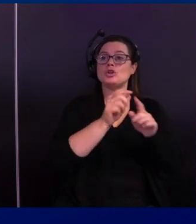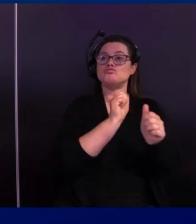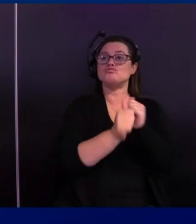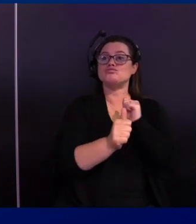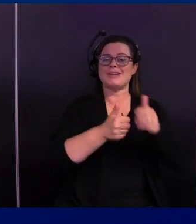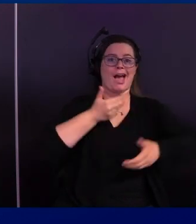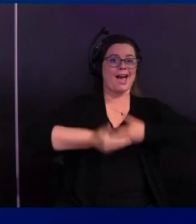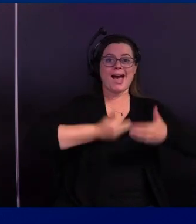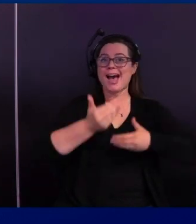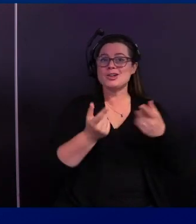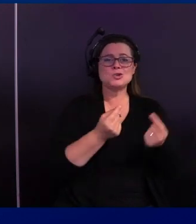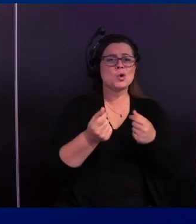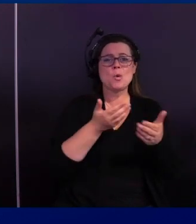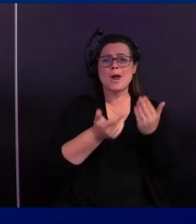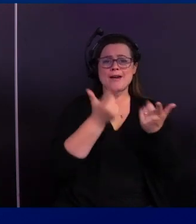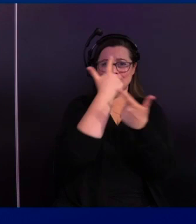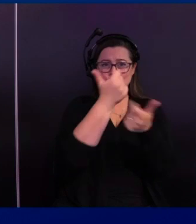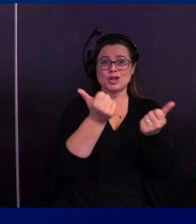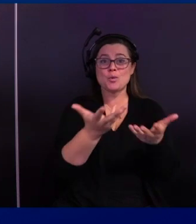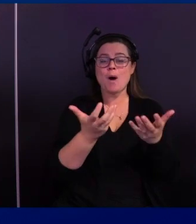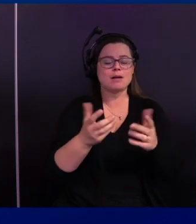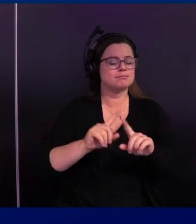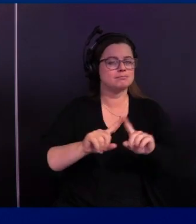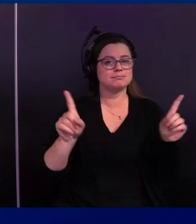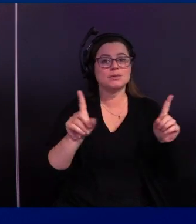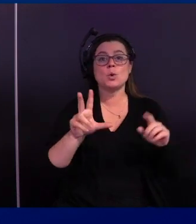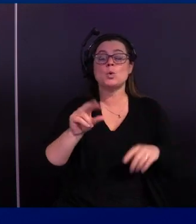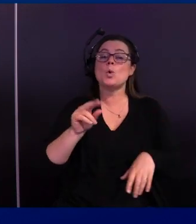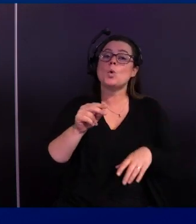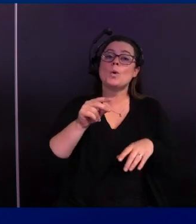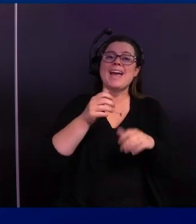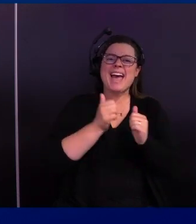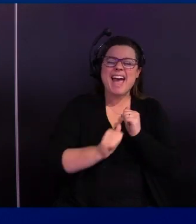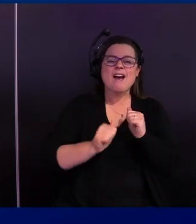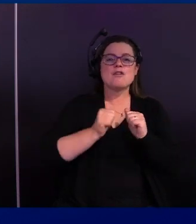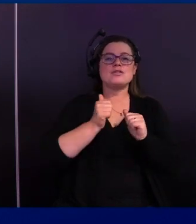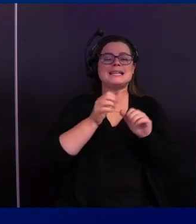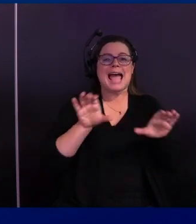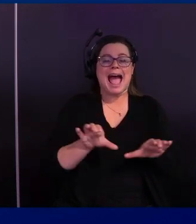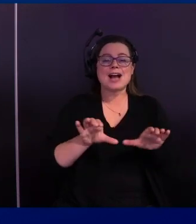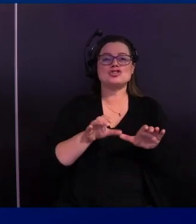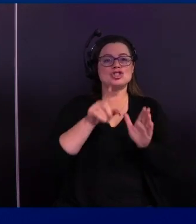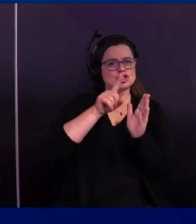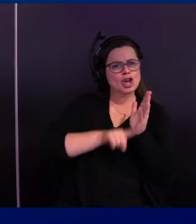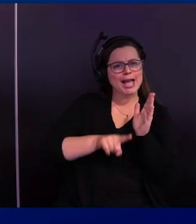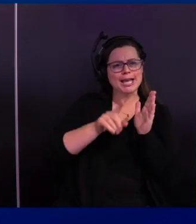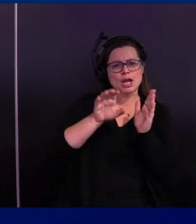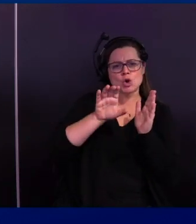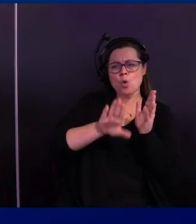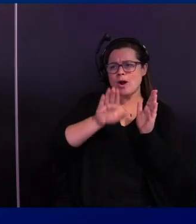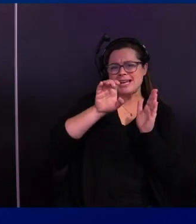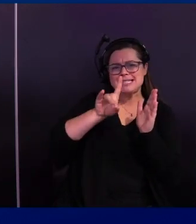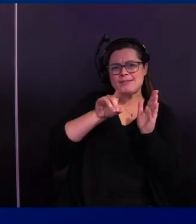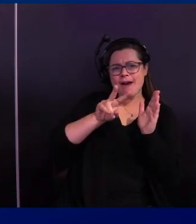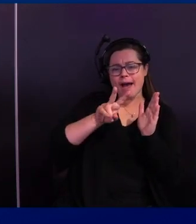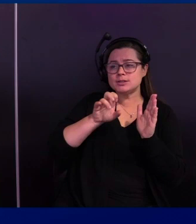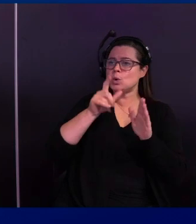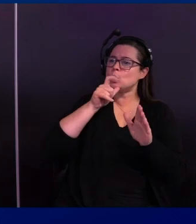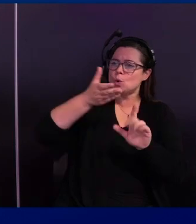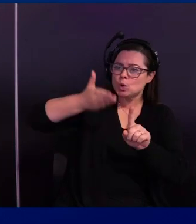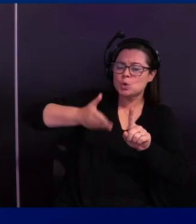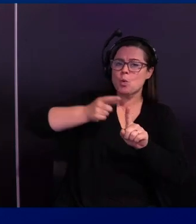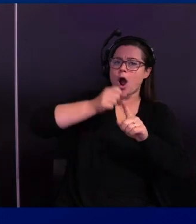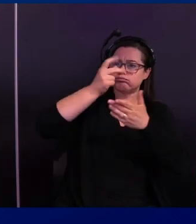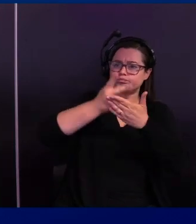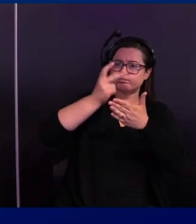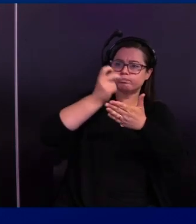to go. It is every single thing you do, checking what device you're using, who you are, should you be able to do this exact thing, et cetera,